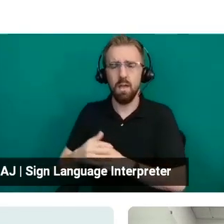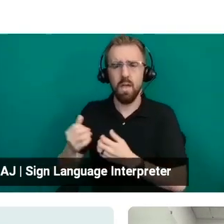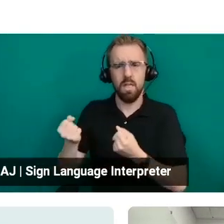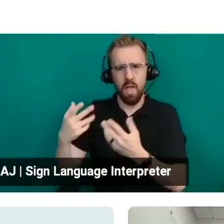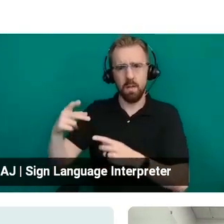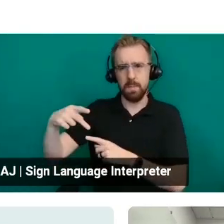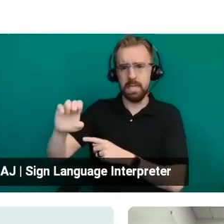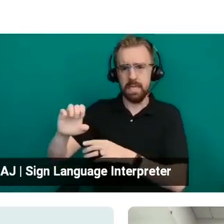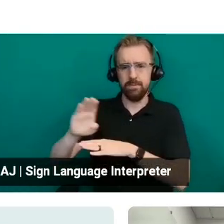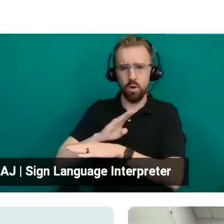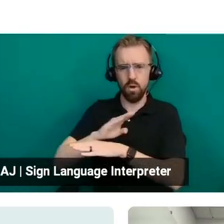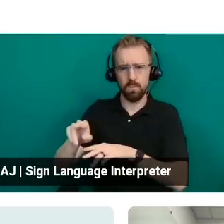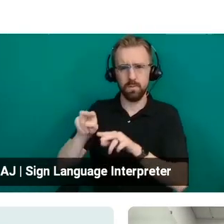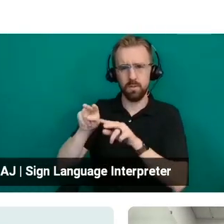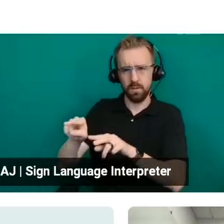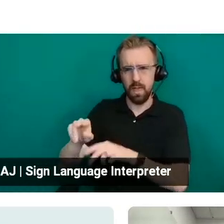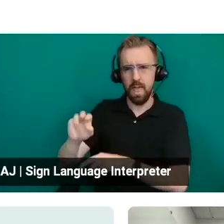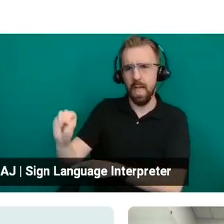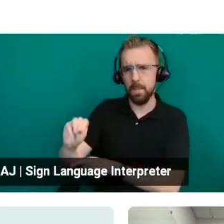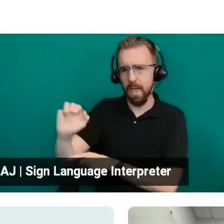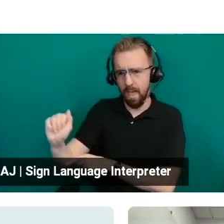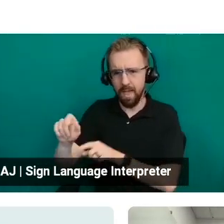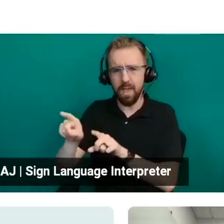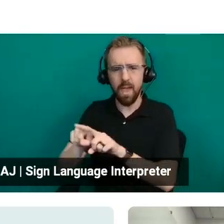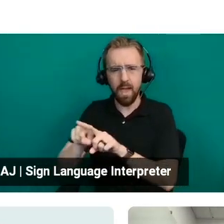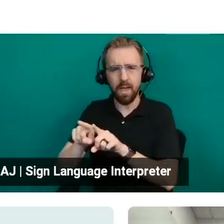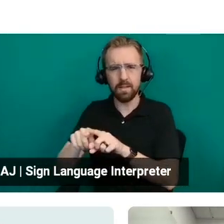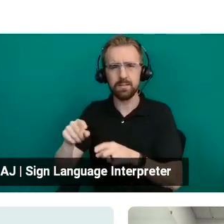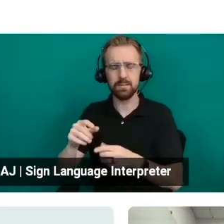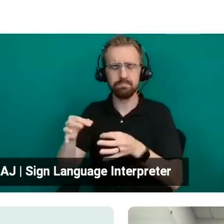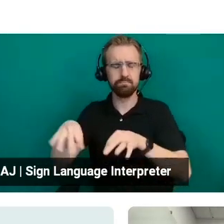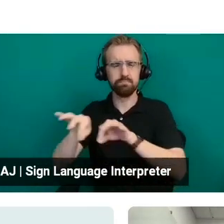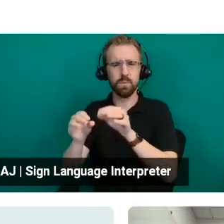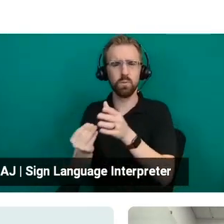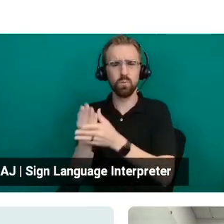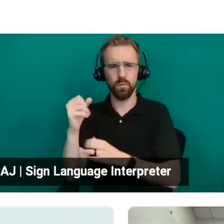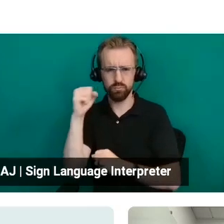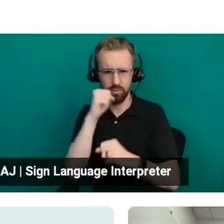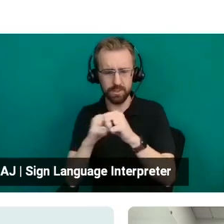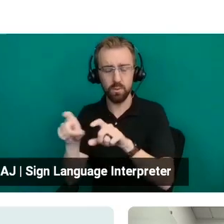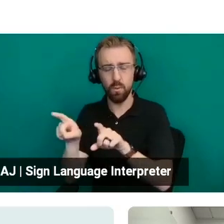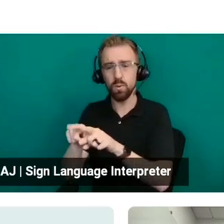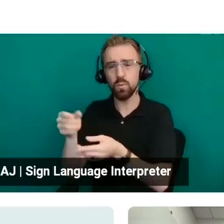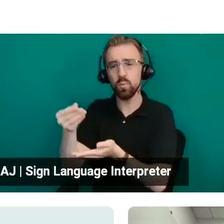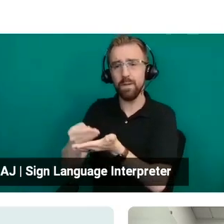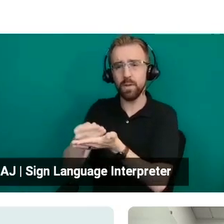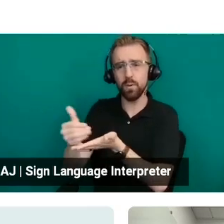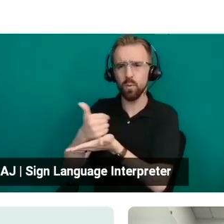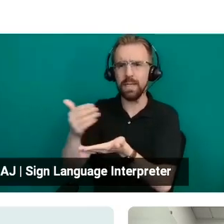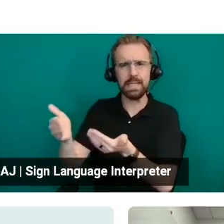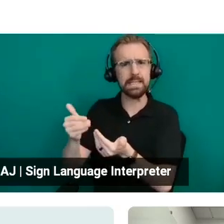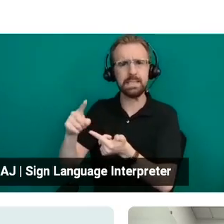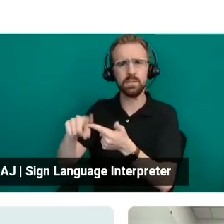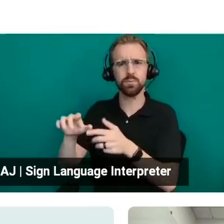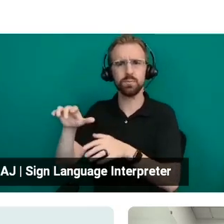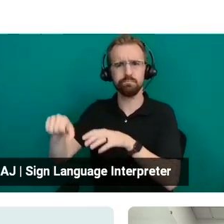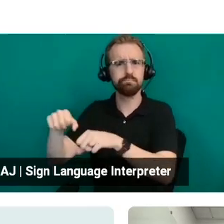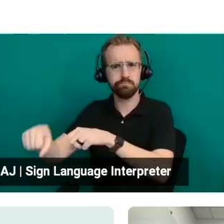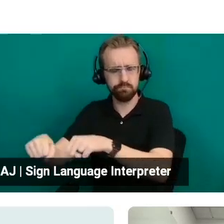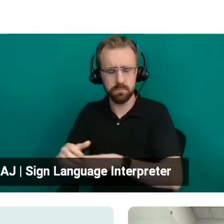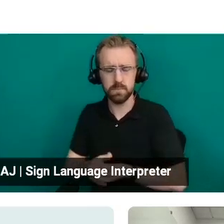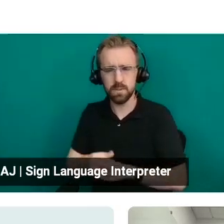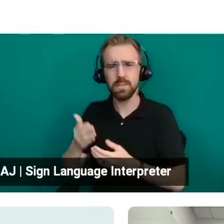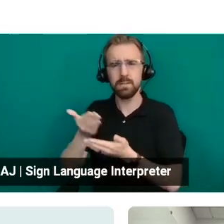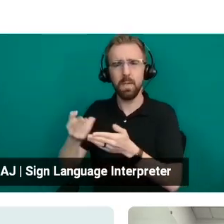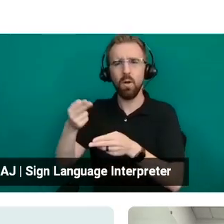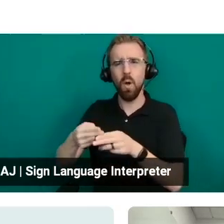PE firms were looking at M&A as a critical growth strategy, and also revenue was easier to come by. And so even though there's something